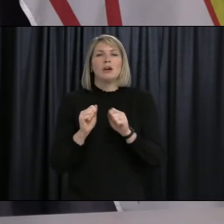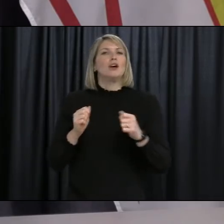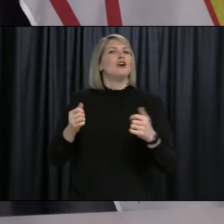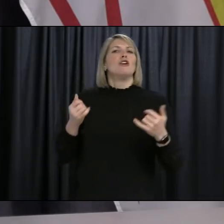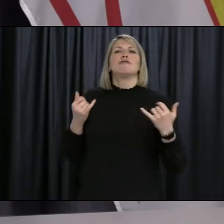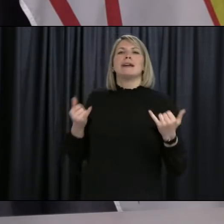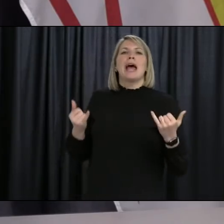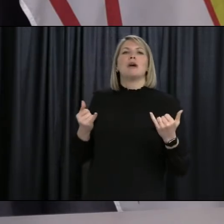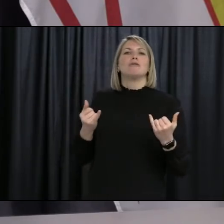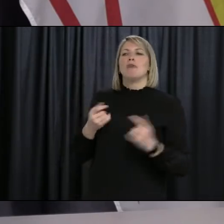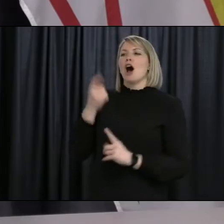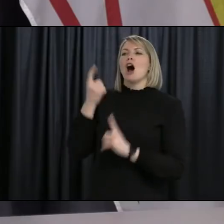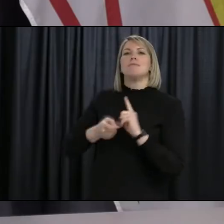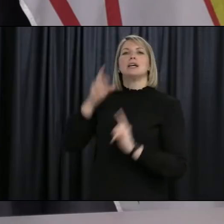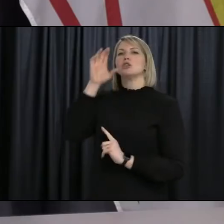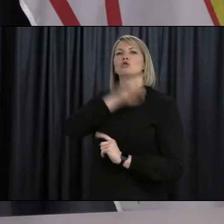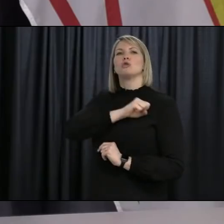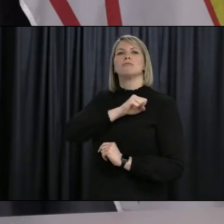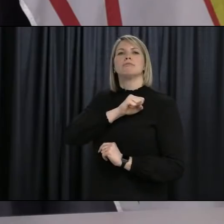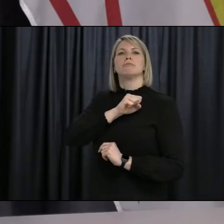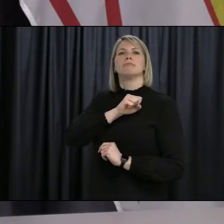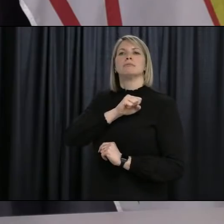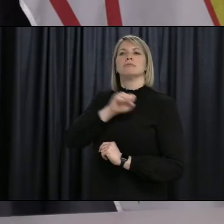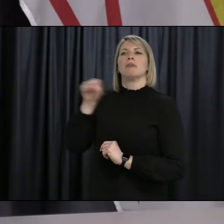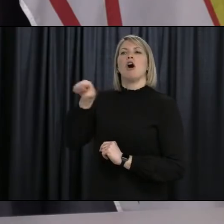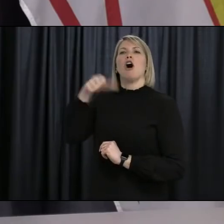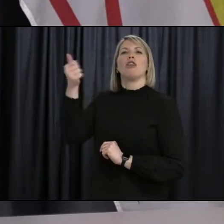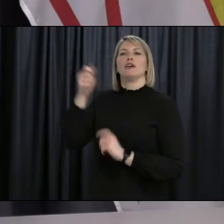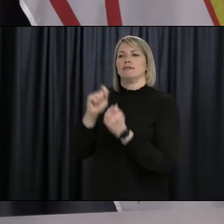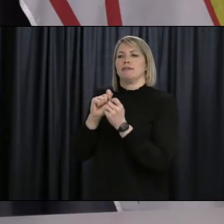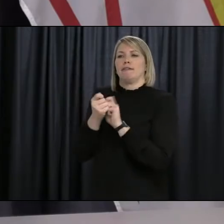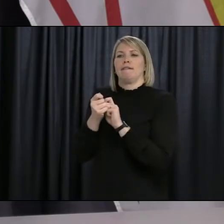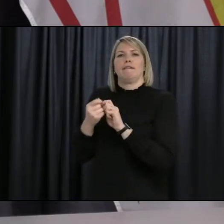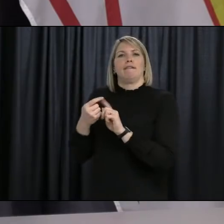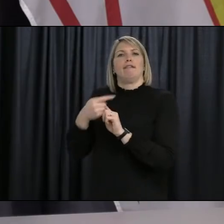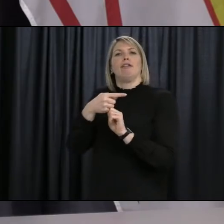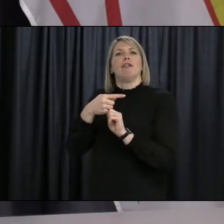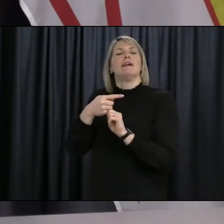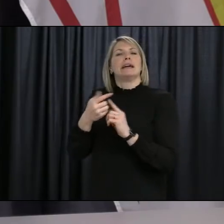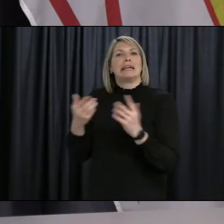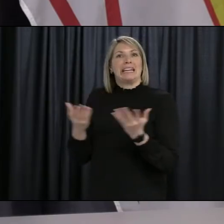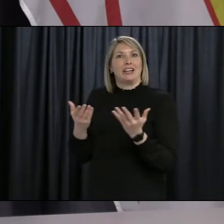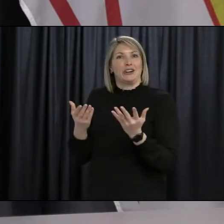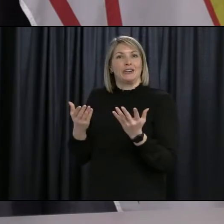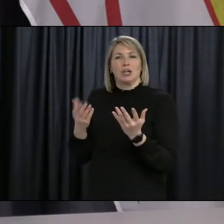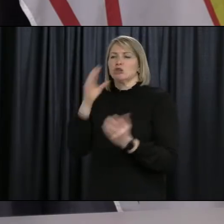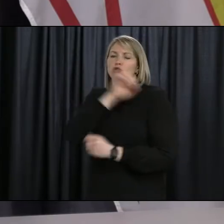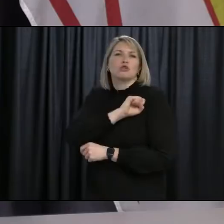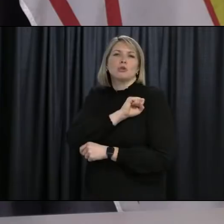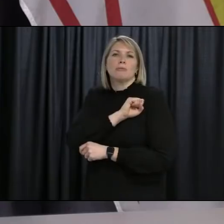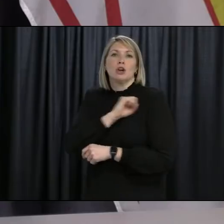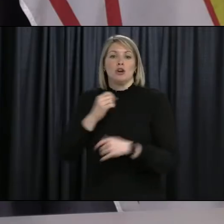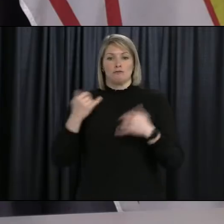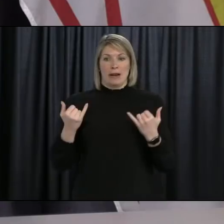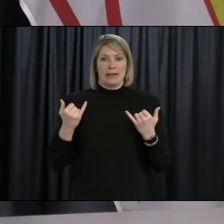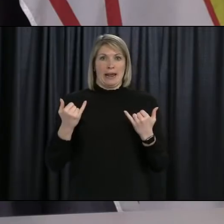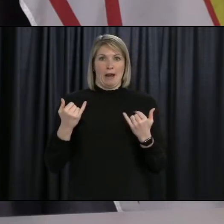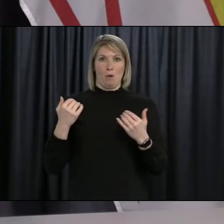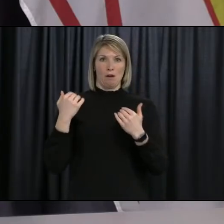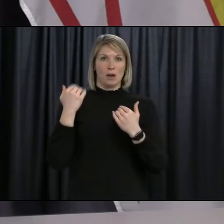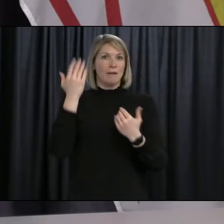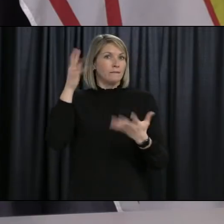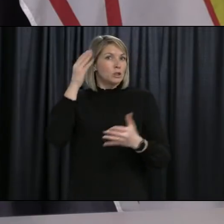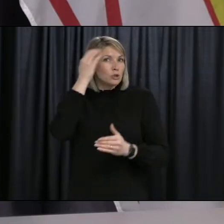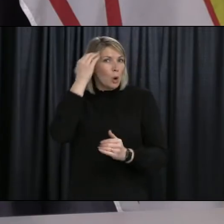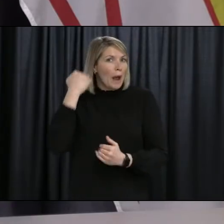just kind of the mindset we have to go with. We haven't to date had any cases of the variant here. And